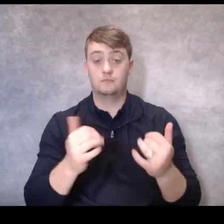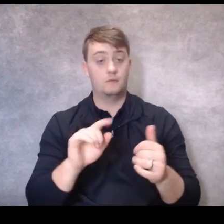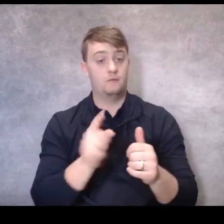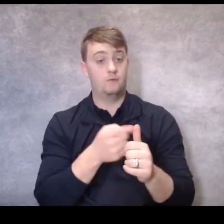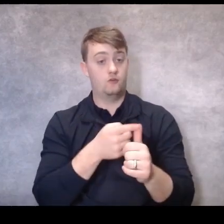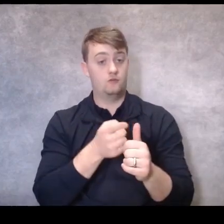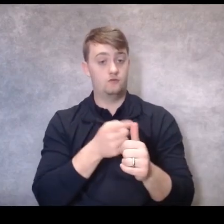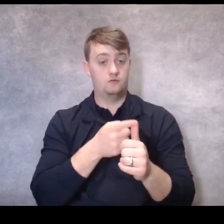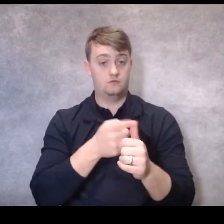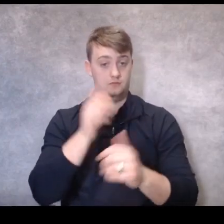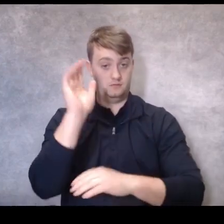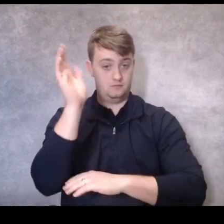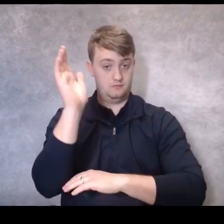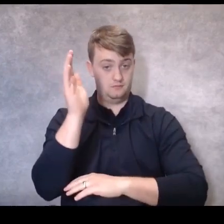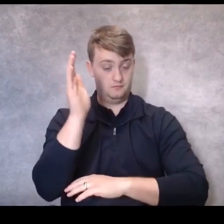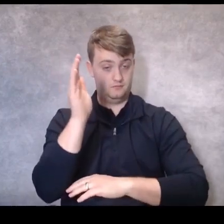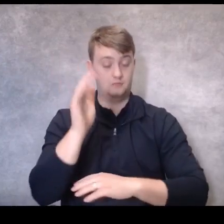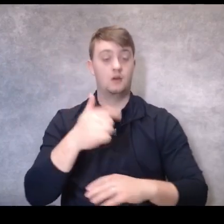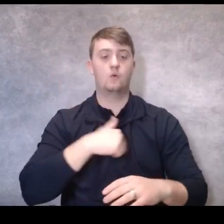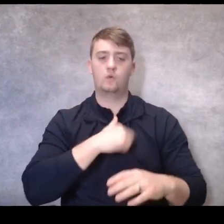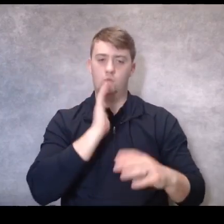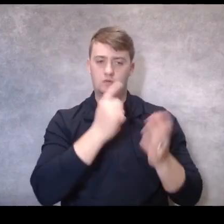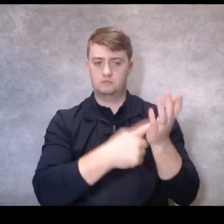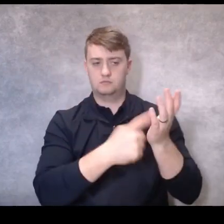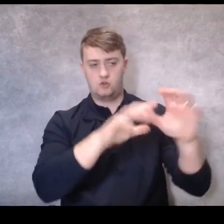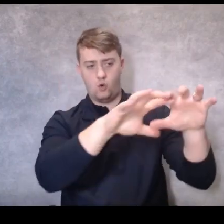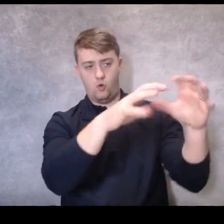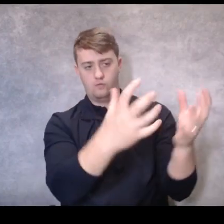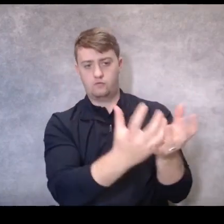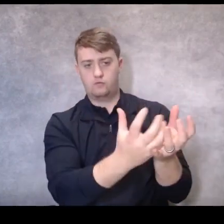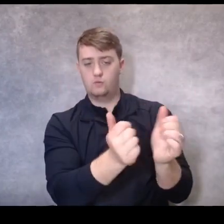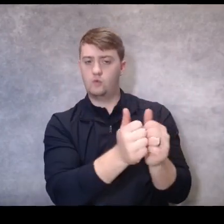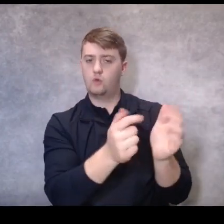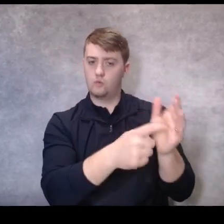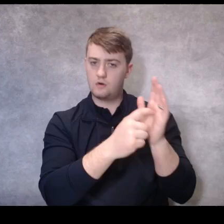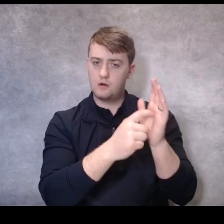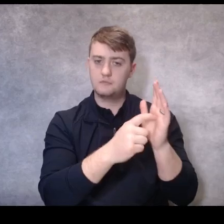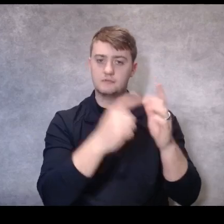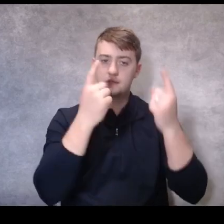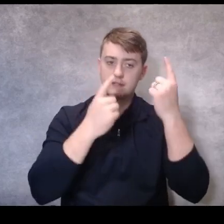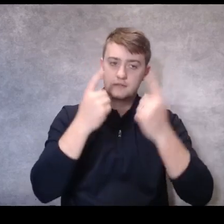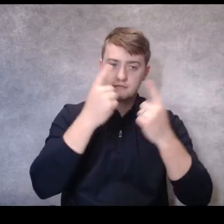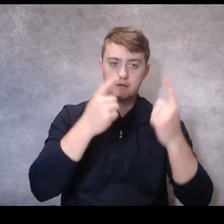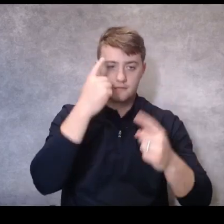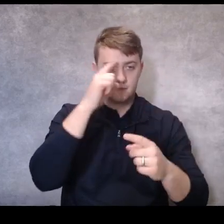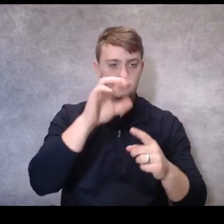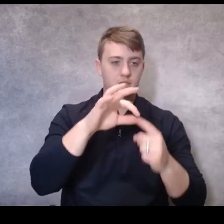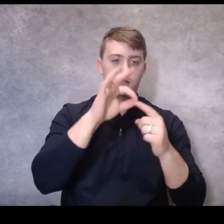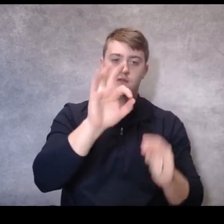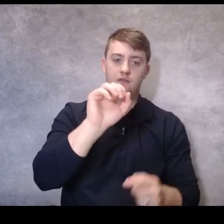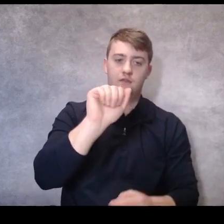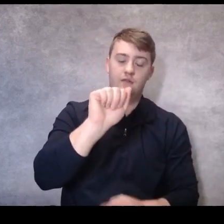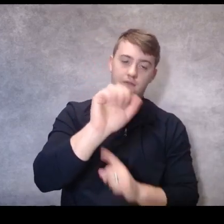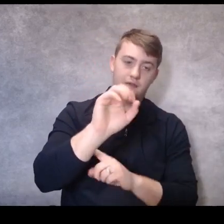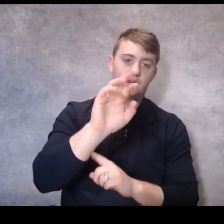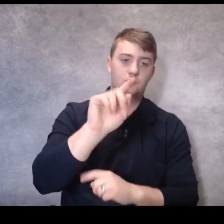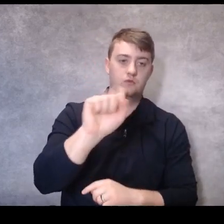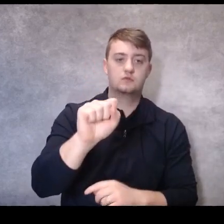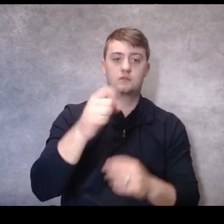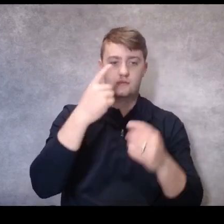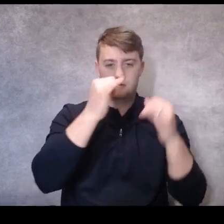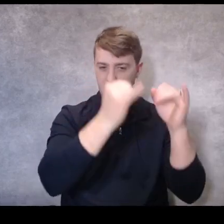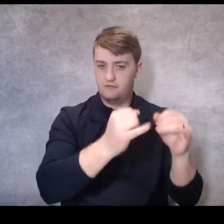In this first part of the series, we will discuss an overview of the requirements for the consideration of special factors